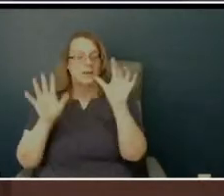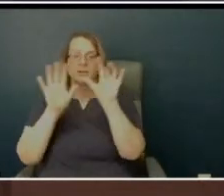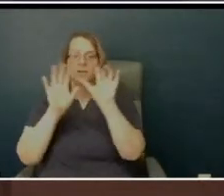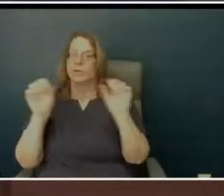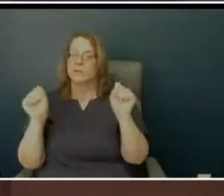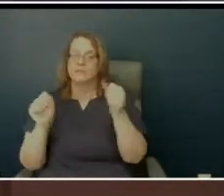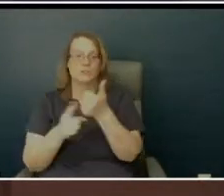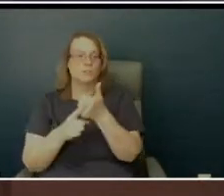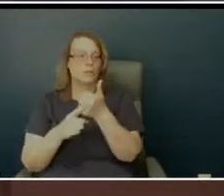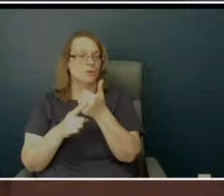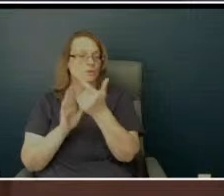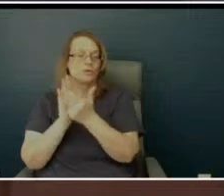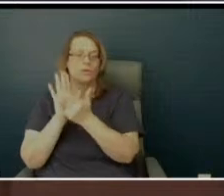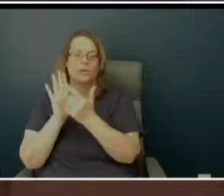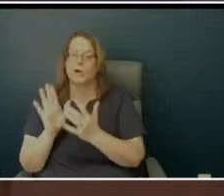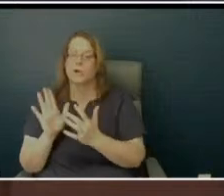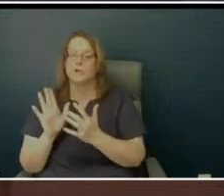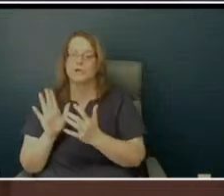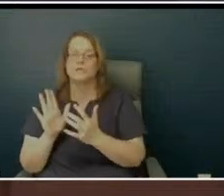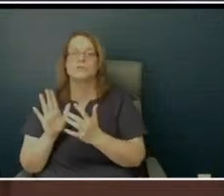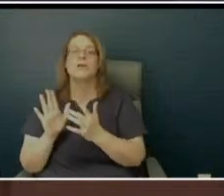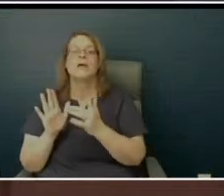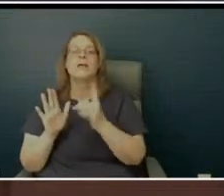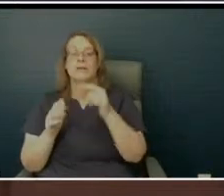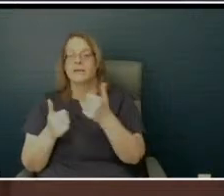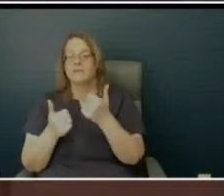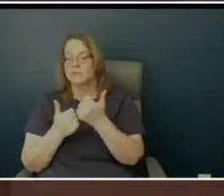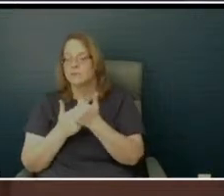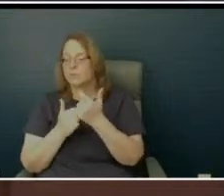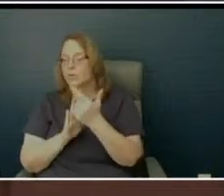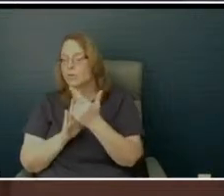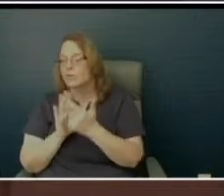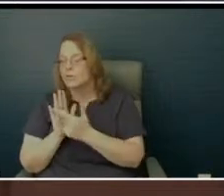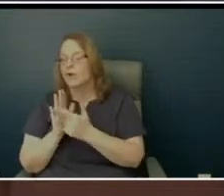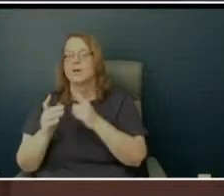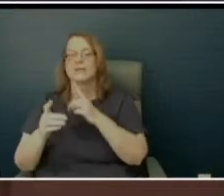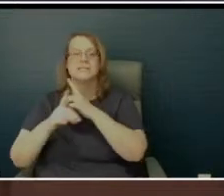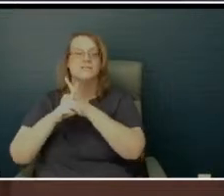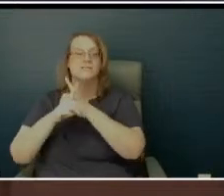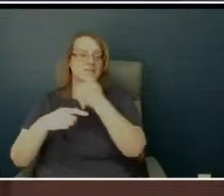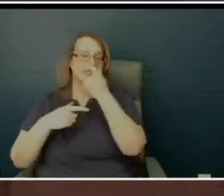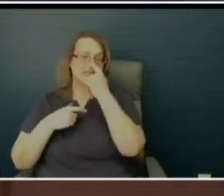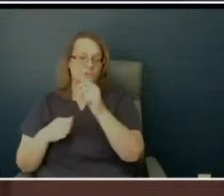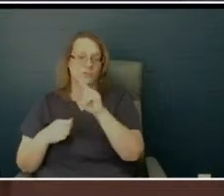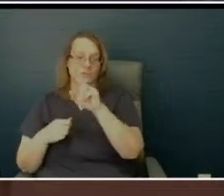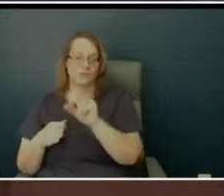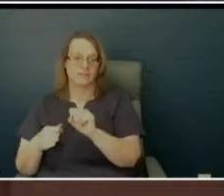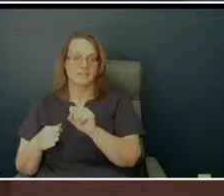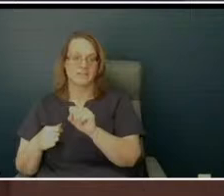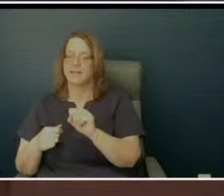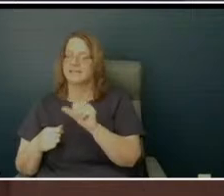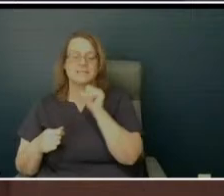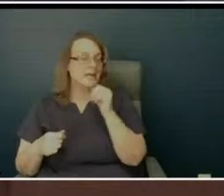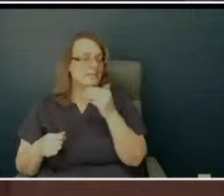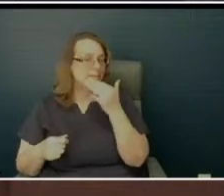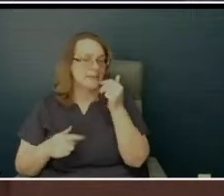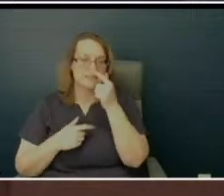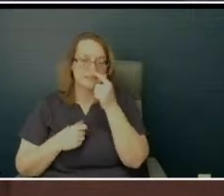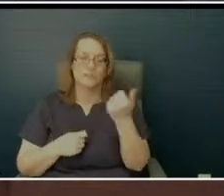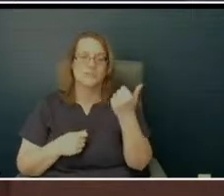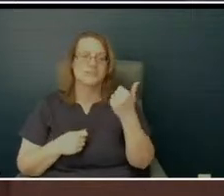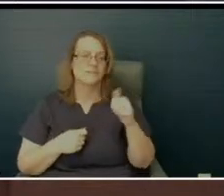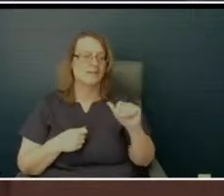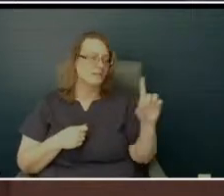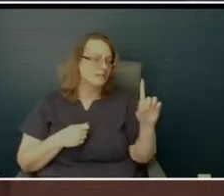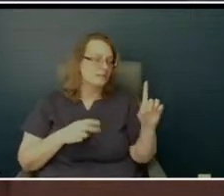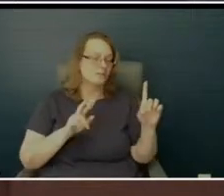the law and to defend the best interest of the United States, not the best interest of any political campaign. That's how